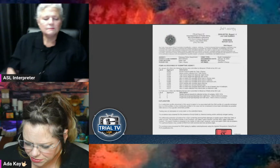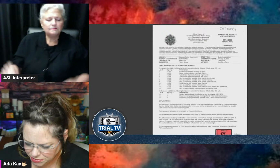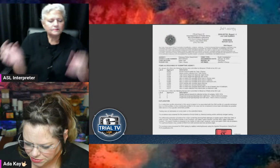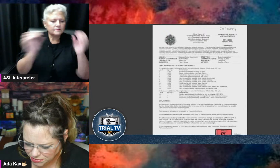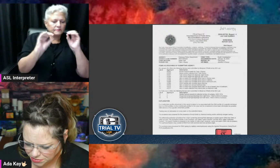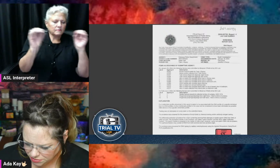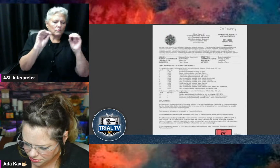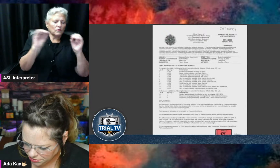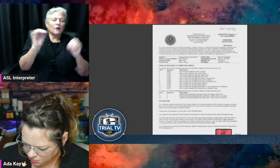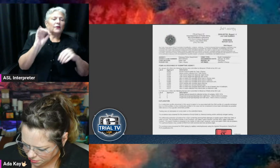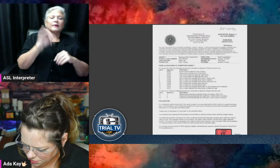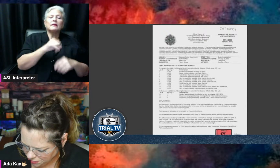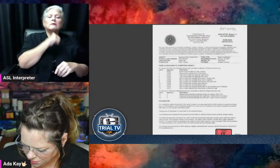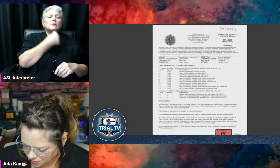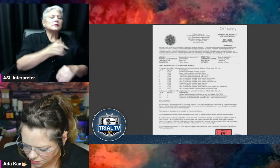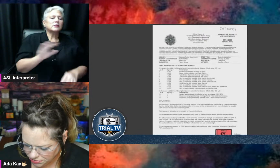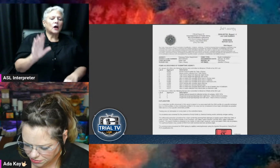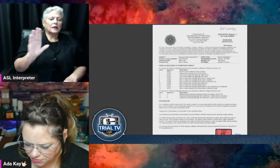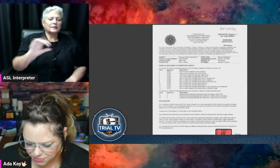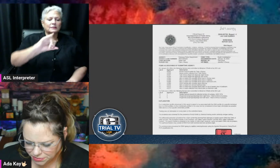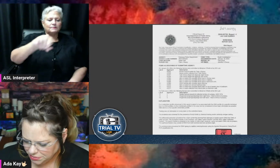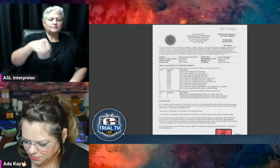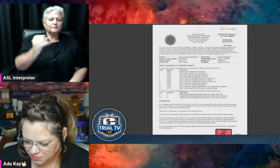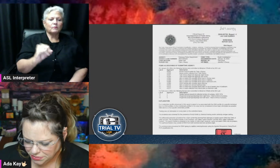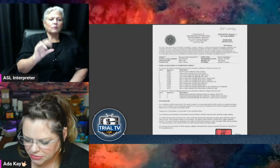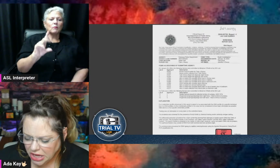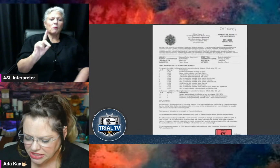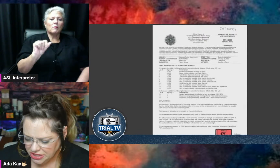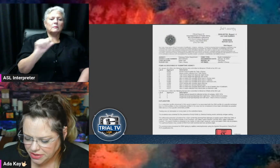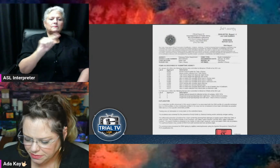then you also looked at items 7 and 8.